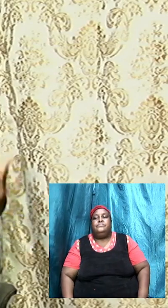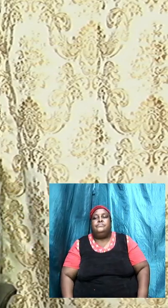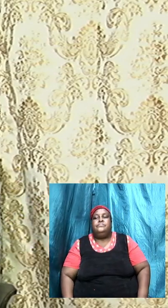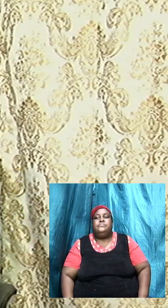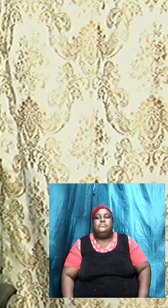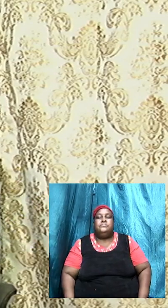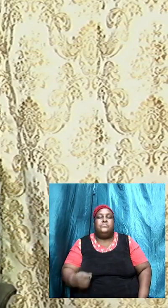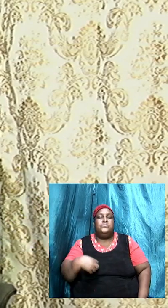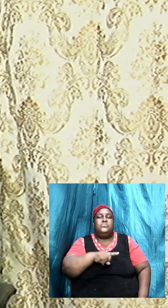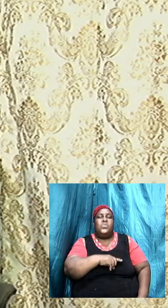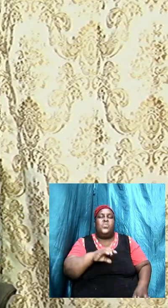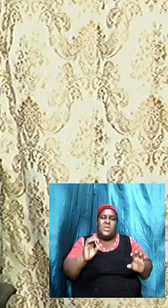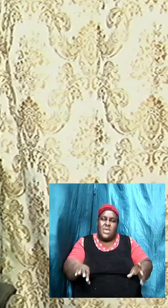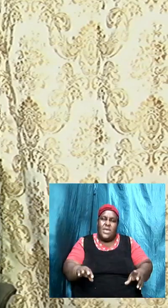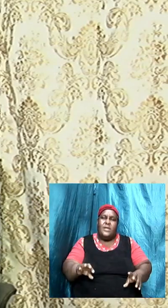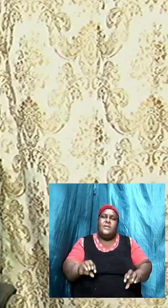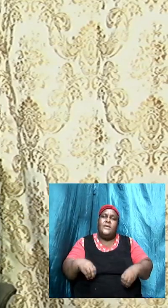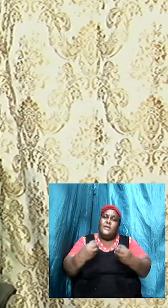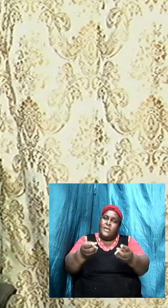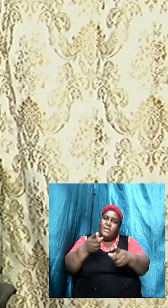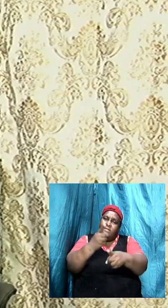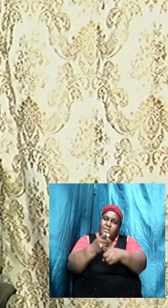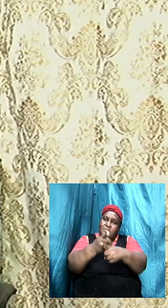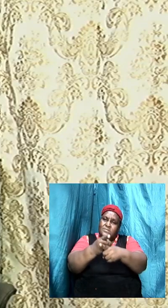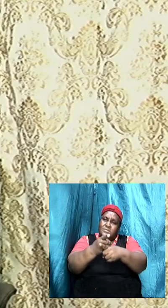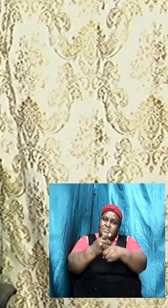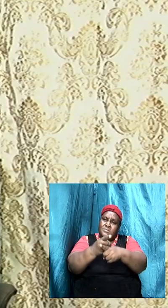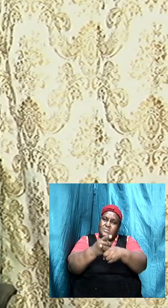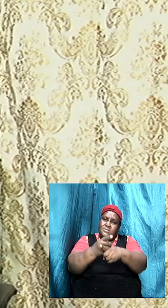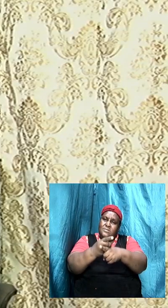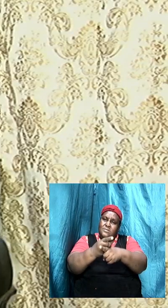so that we can give an answer.